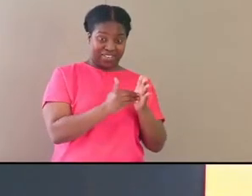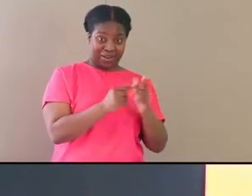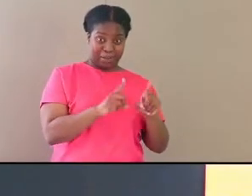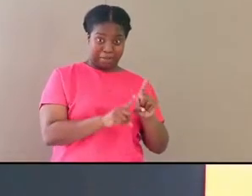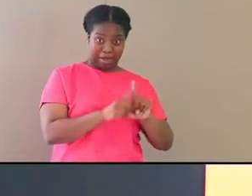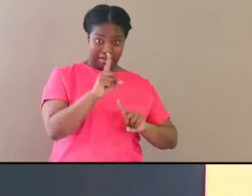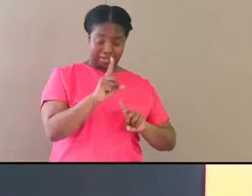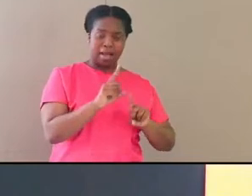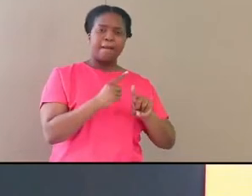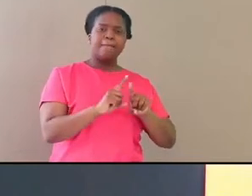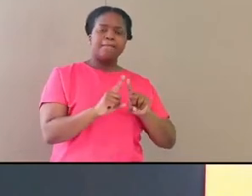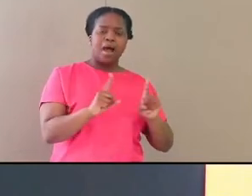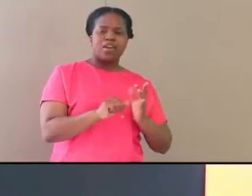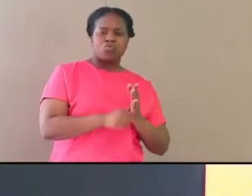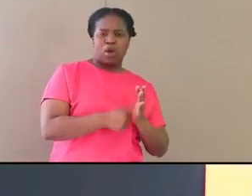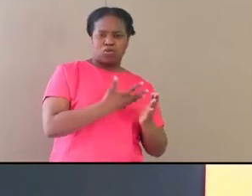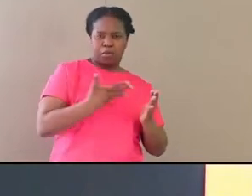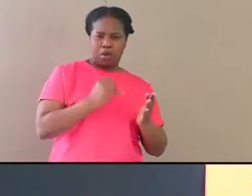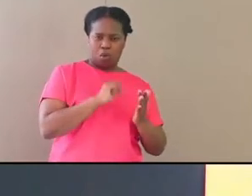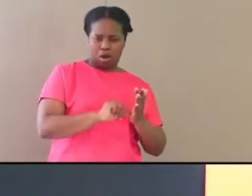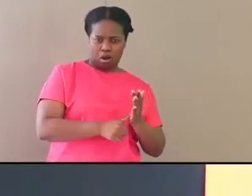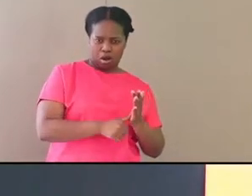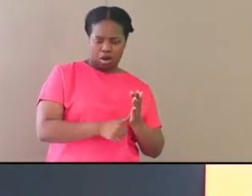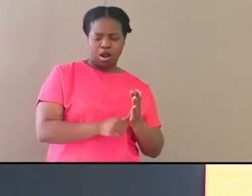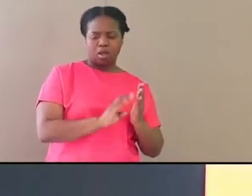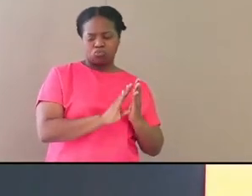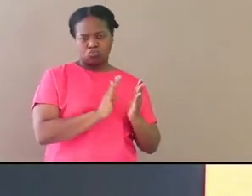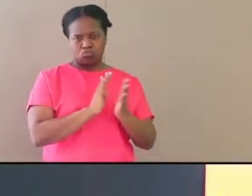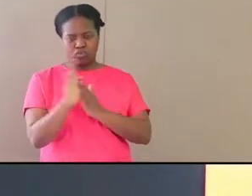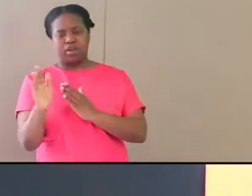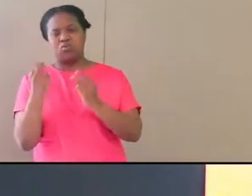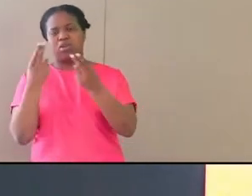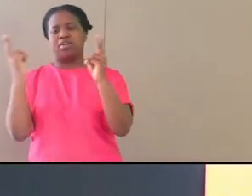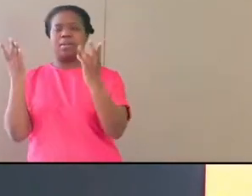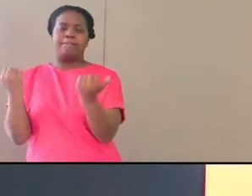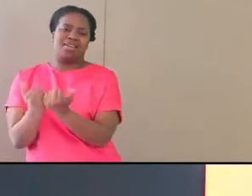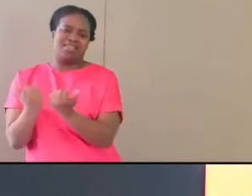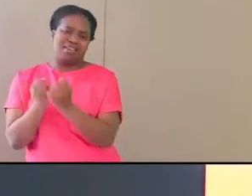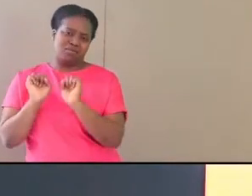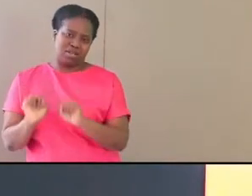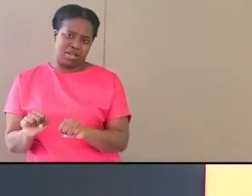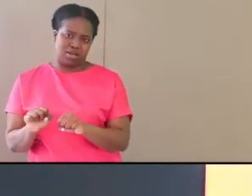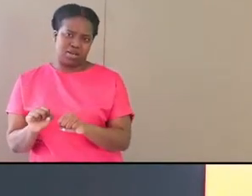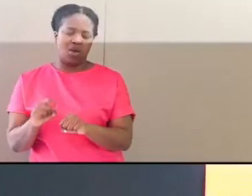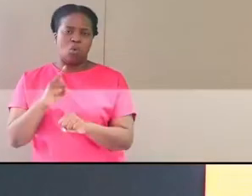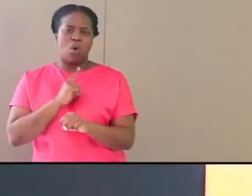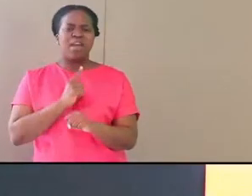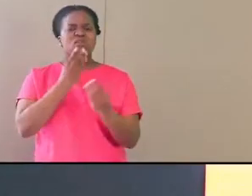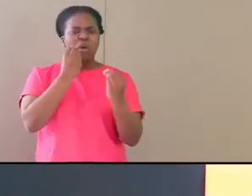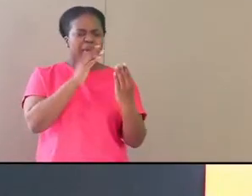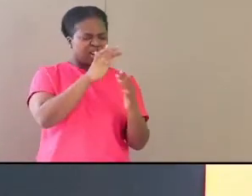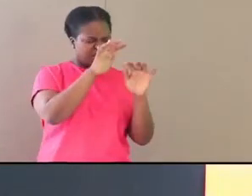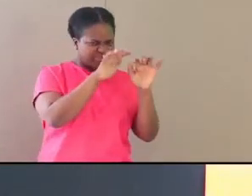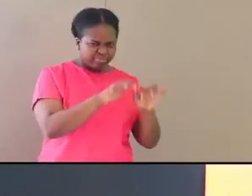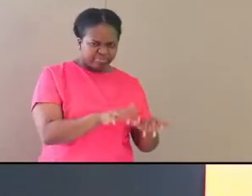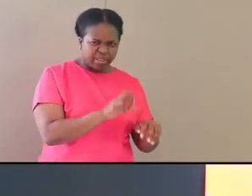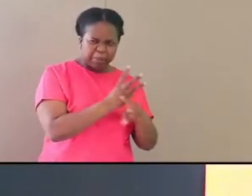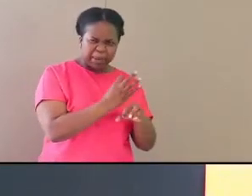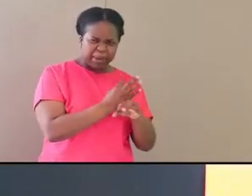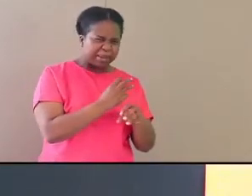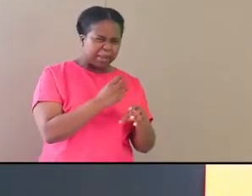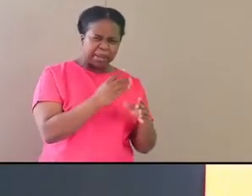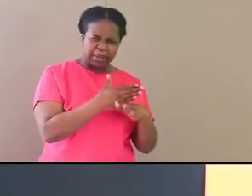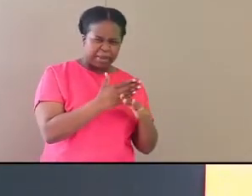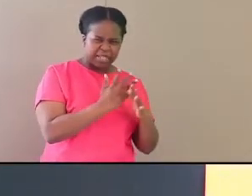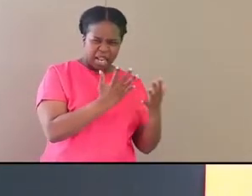school, they don't have to start from scratch in terms of application because we share the data and through that process, then